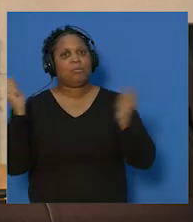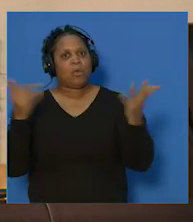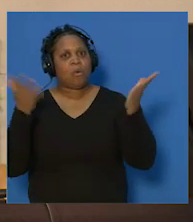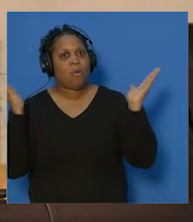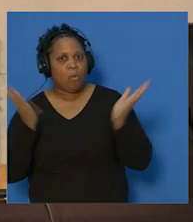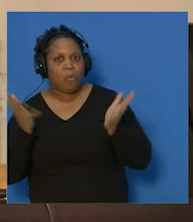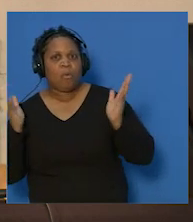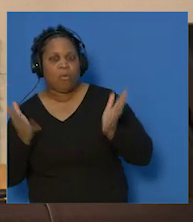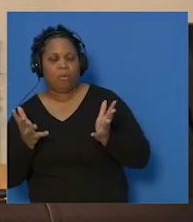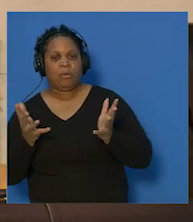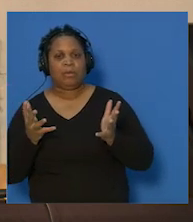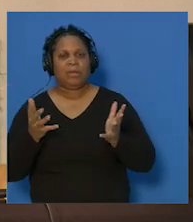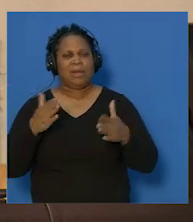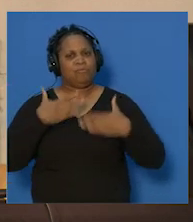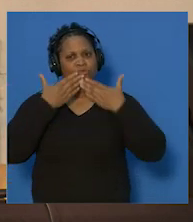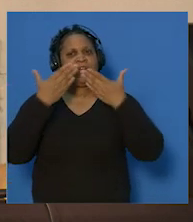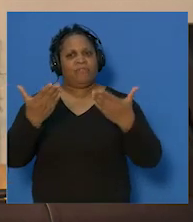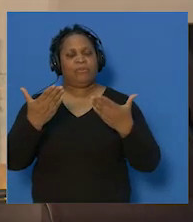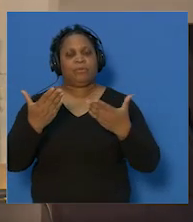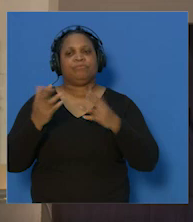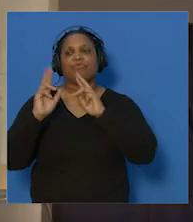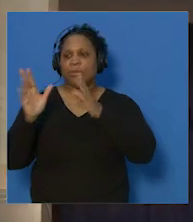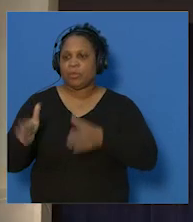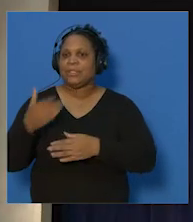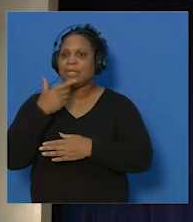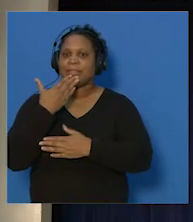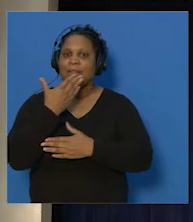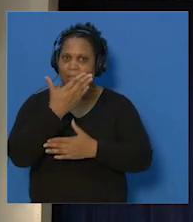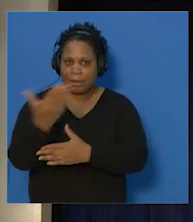opportunity. Appreciate that. Thank you all very much.